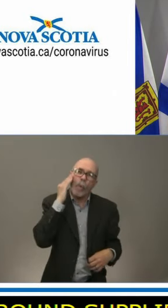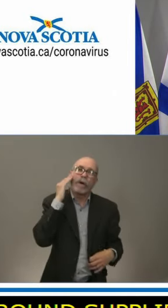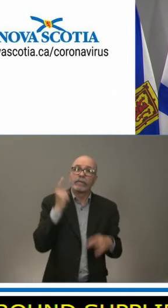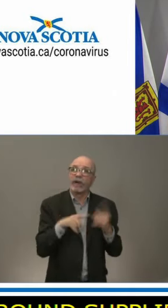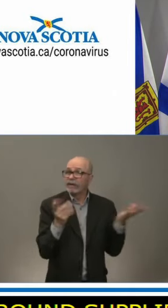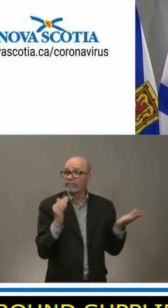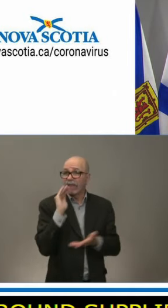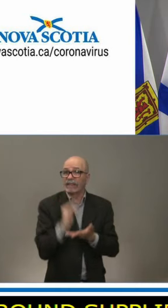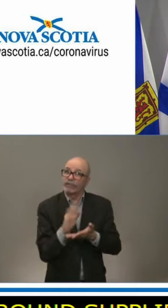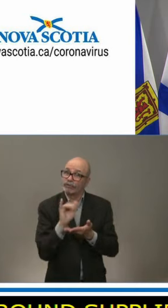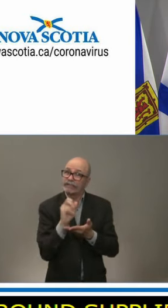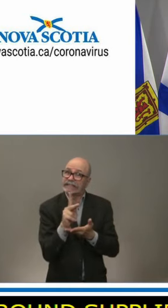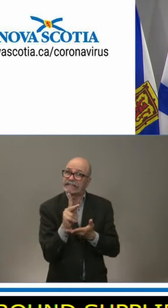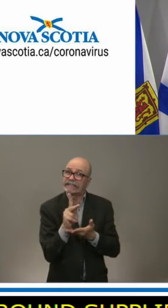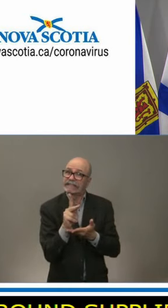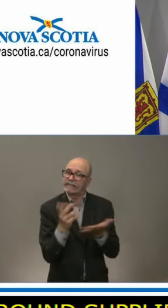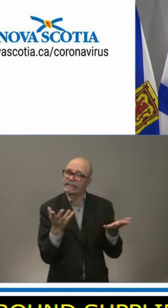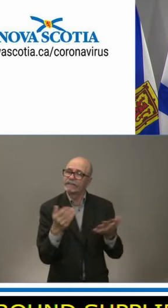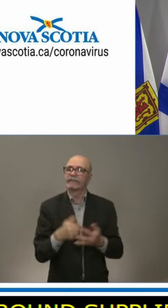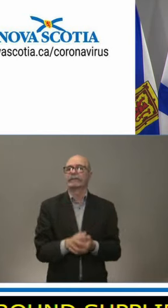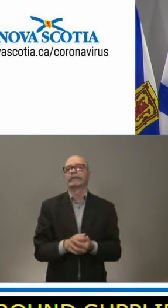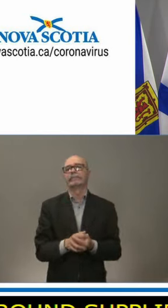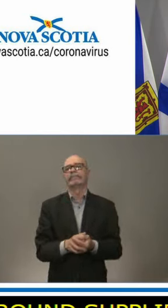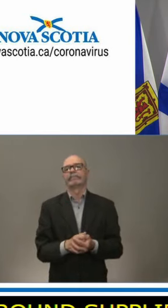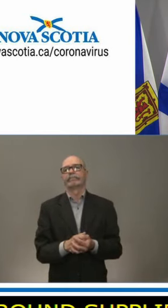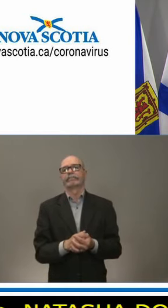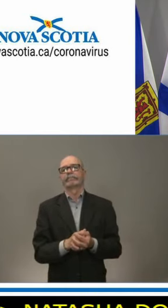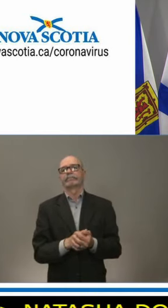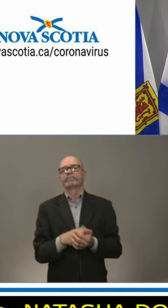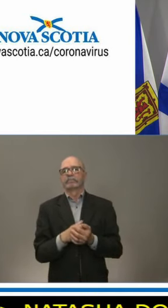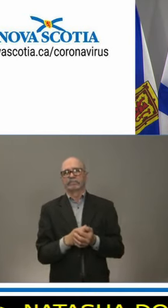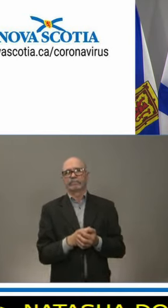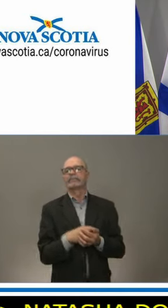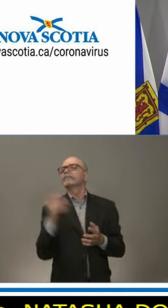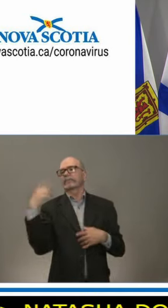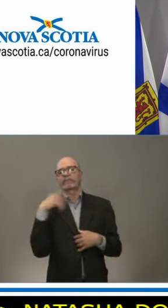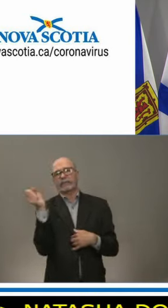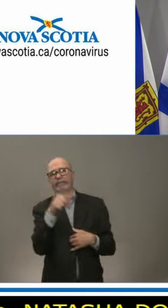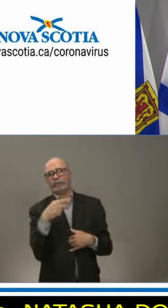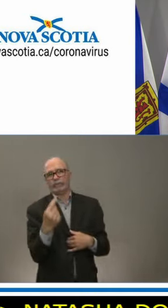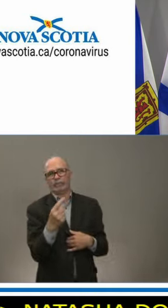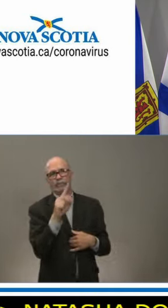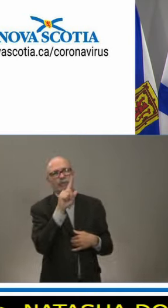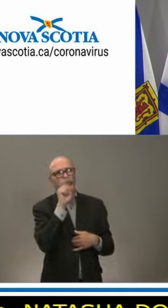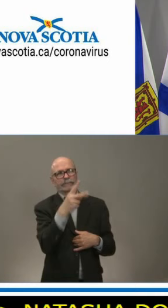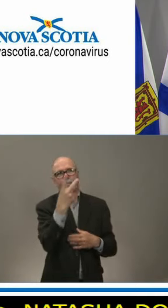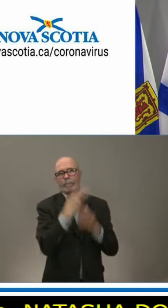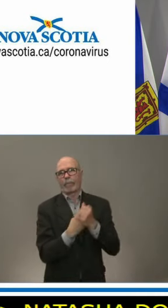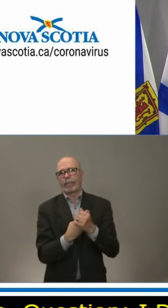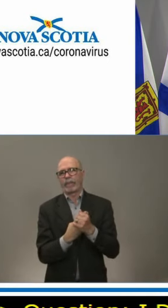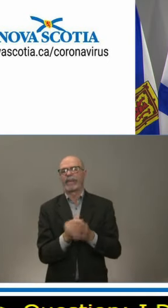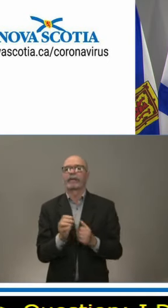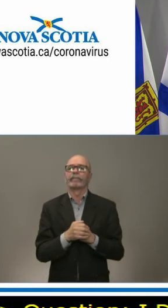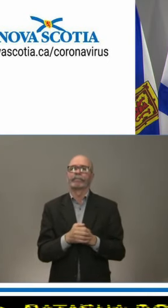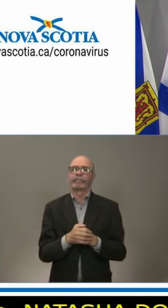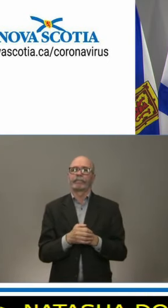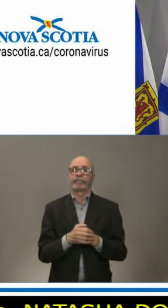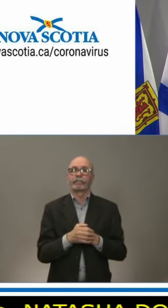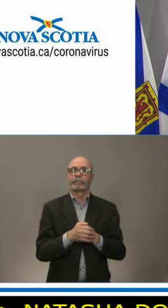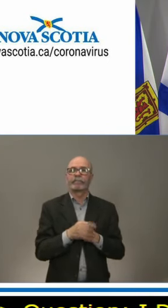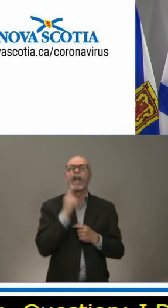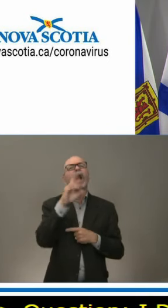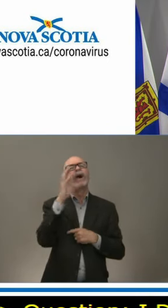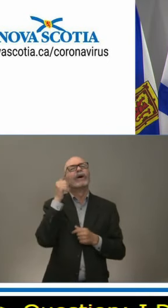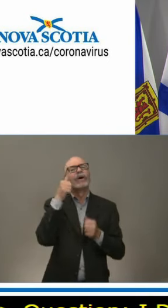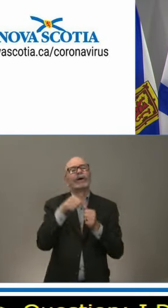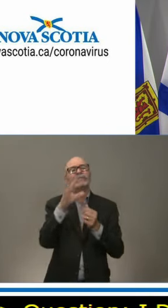be for the Premier or for Dr. Strang. You mentioned the photo that's floating around online about Costco. I was at some stores today. There's still